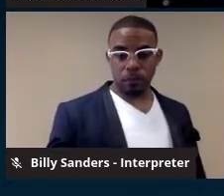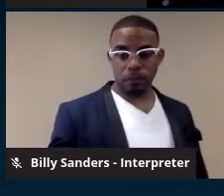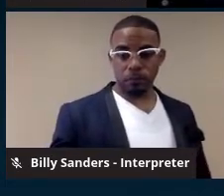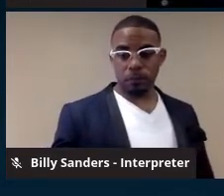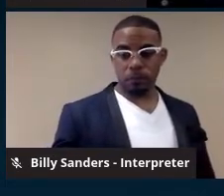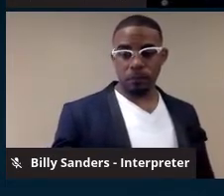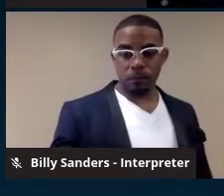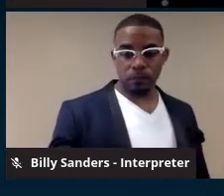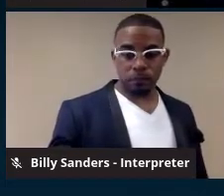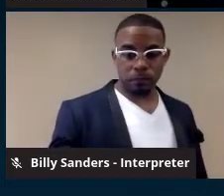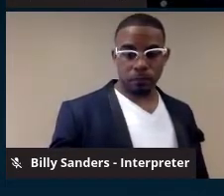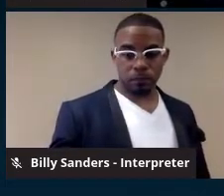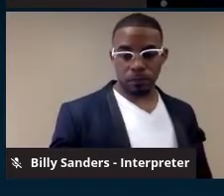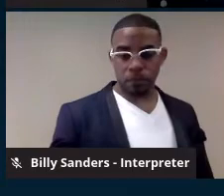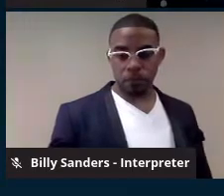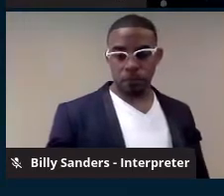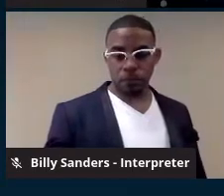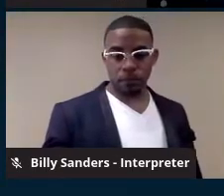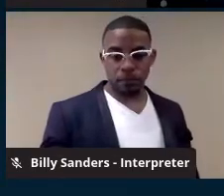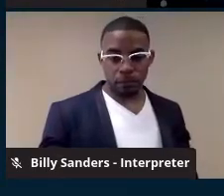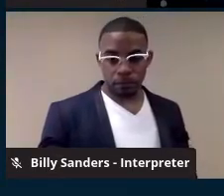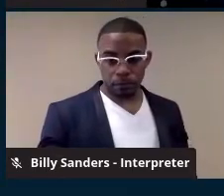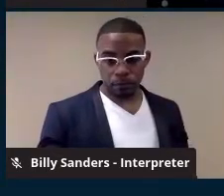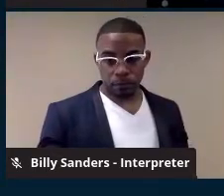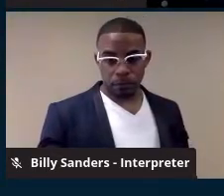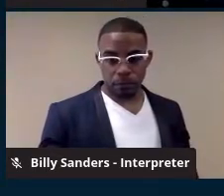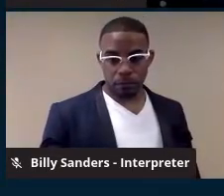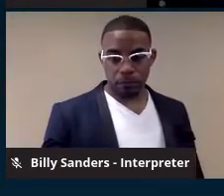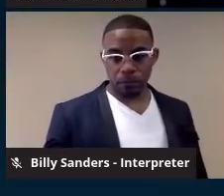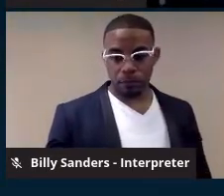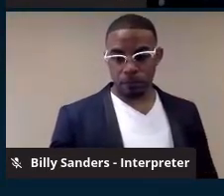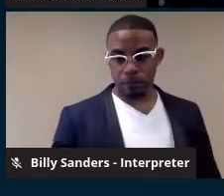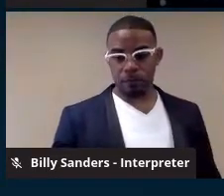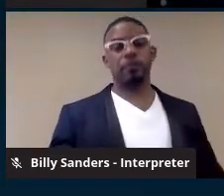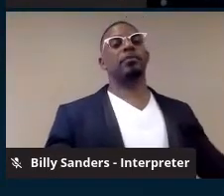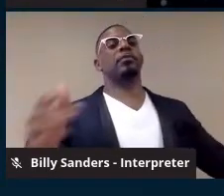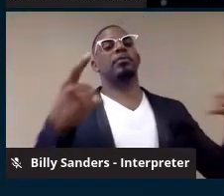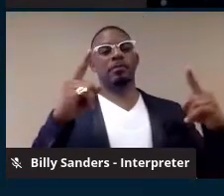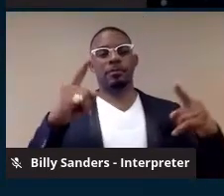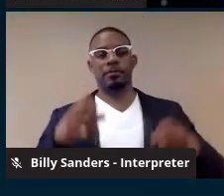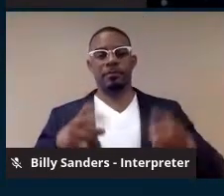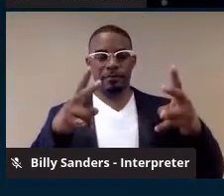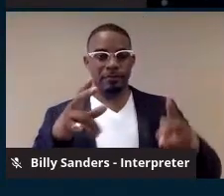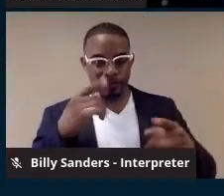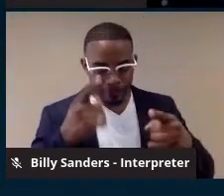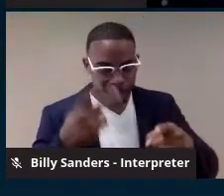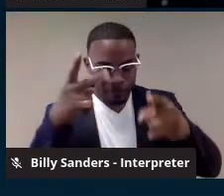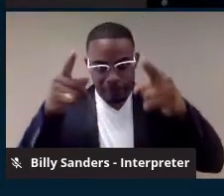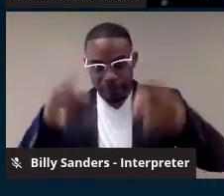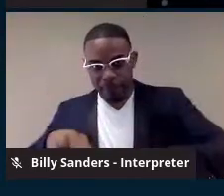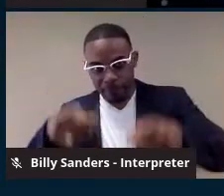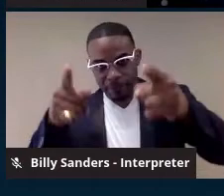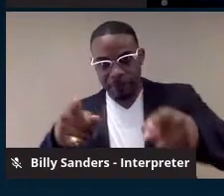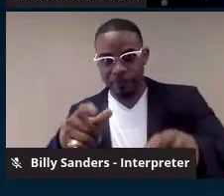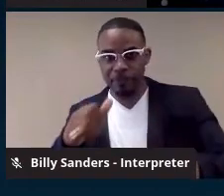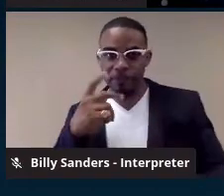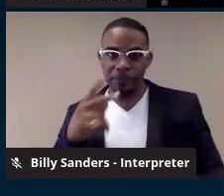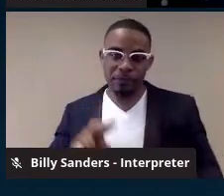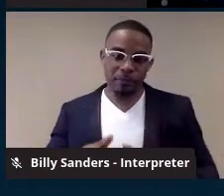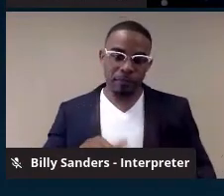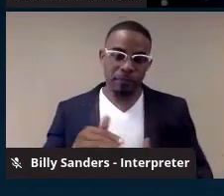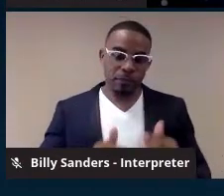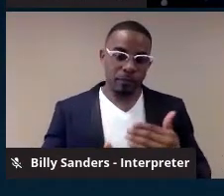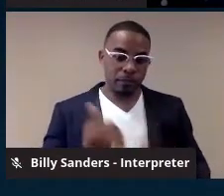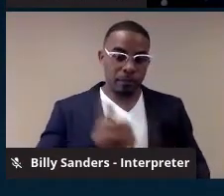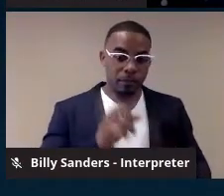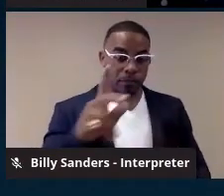my podcast route. Hopefully it will load. Yeah. And there it loads in our episodes. It's got the episode